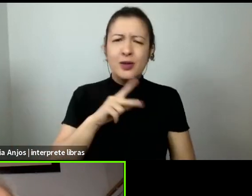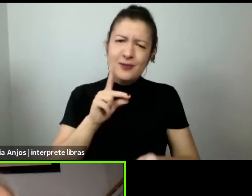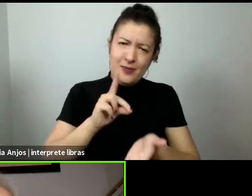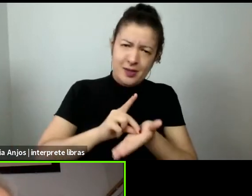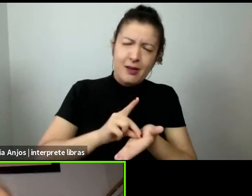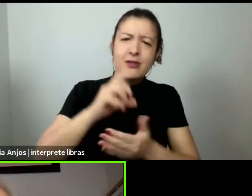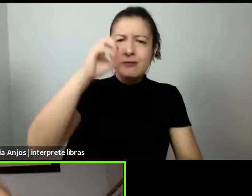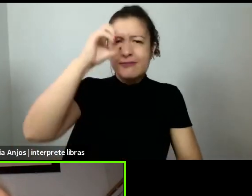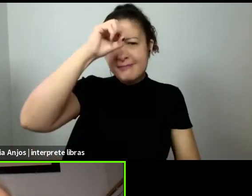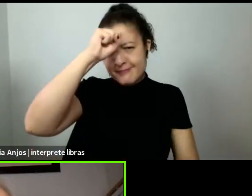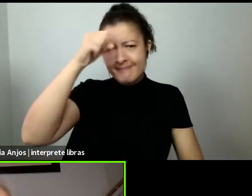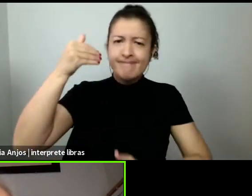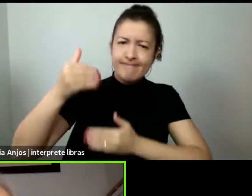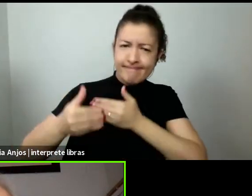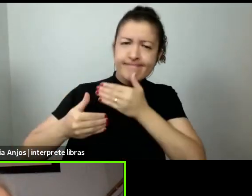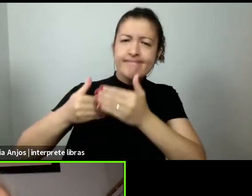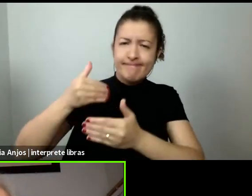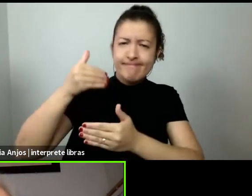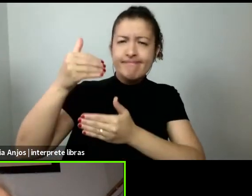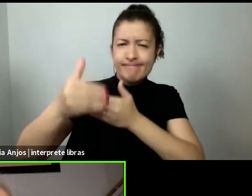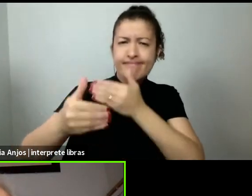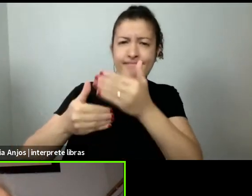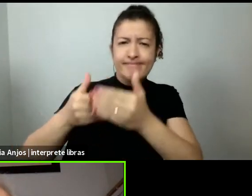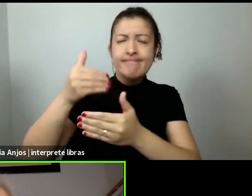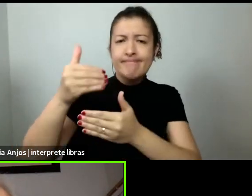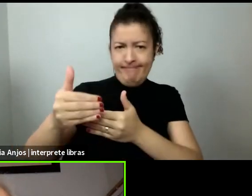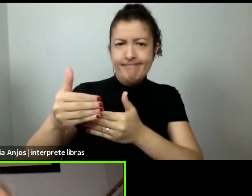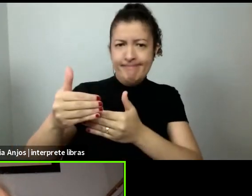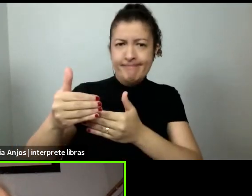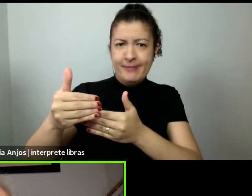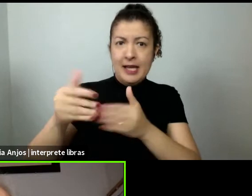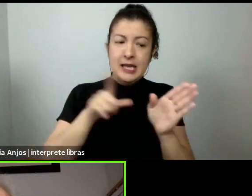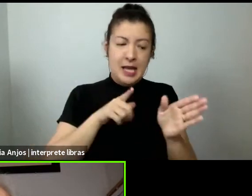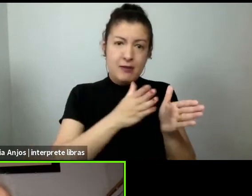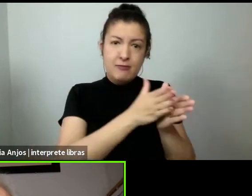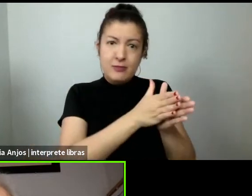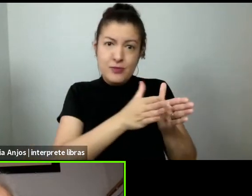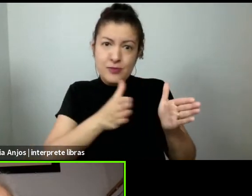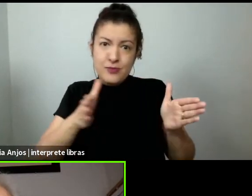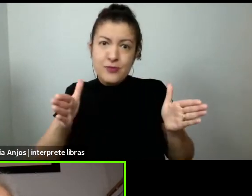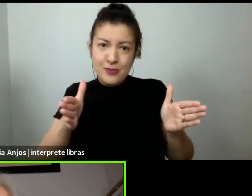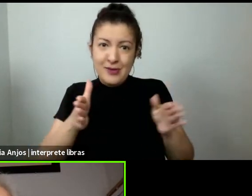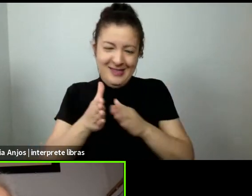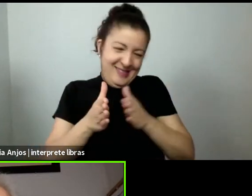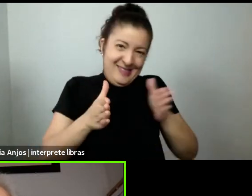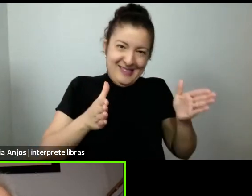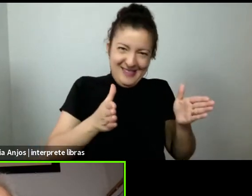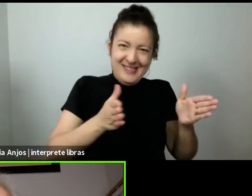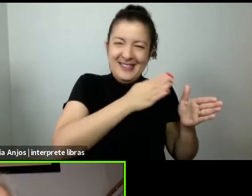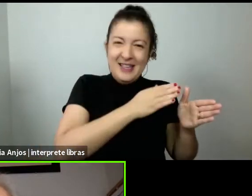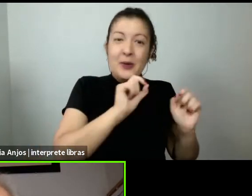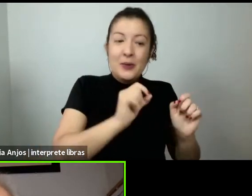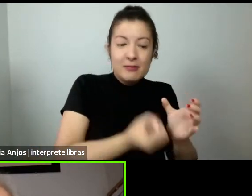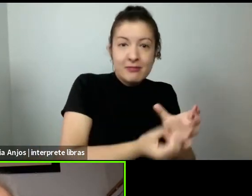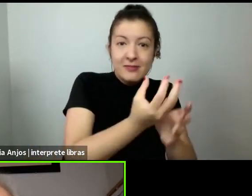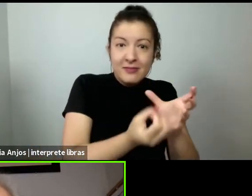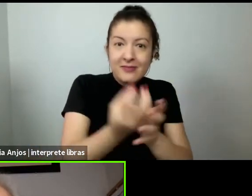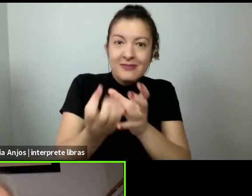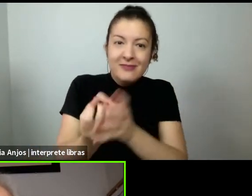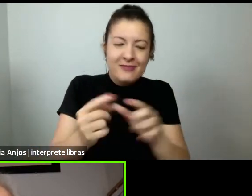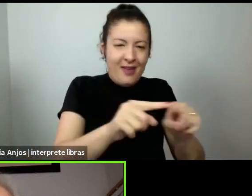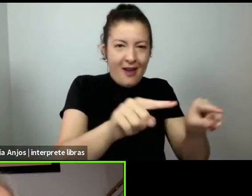marine protected areas and make them work is that having zones for very high